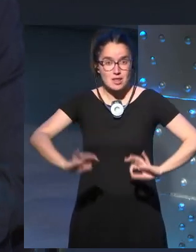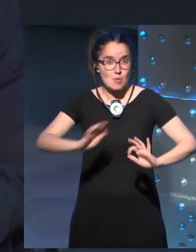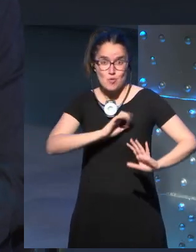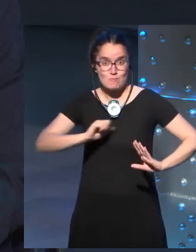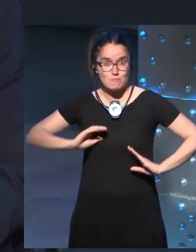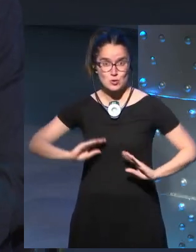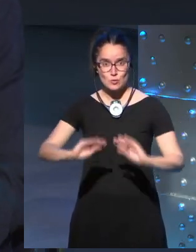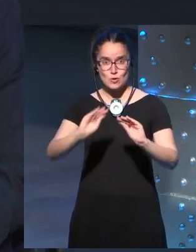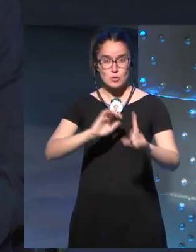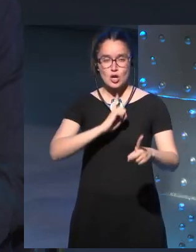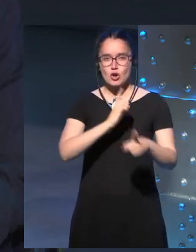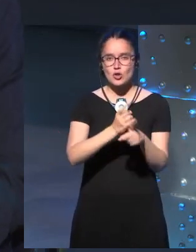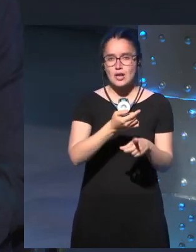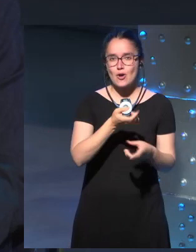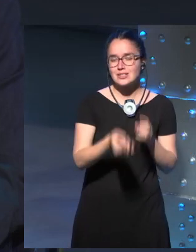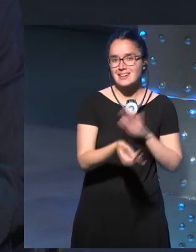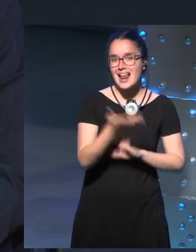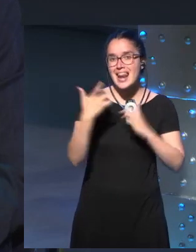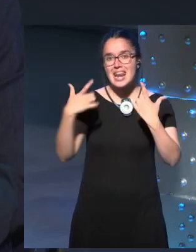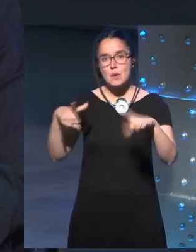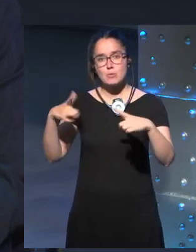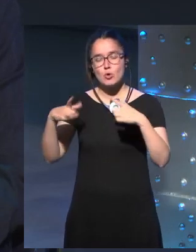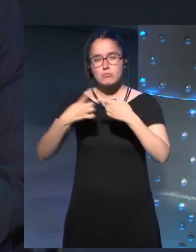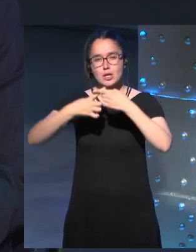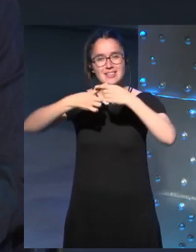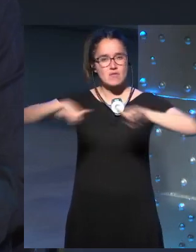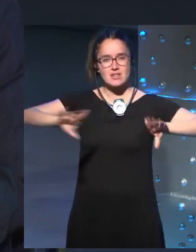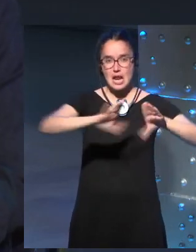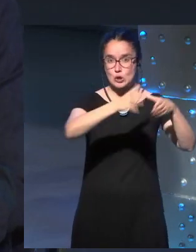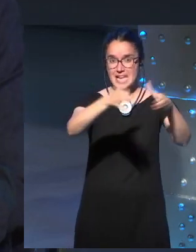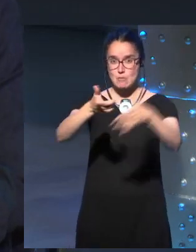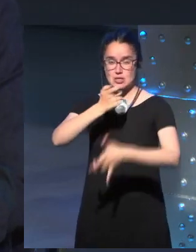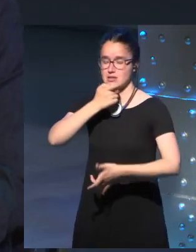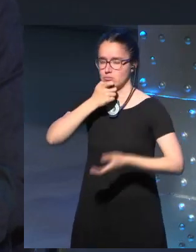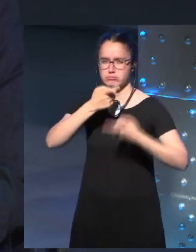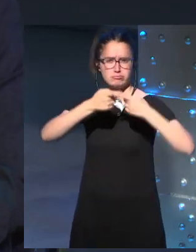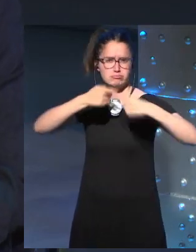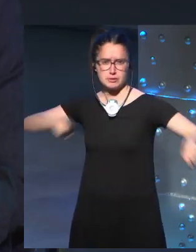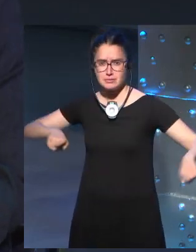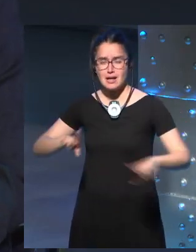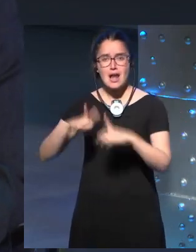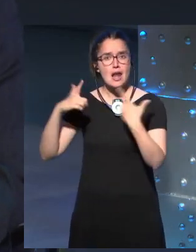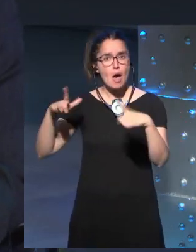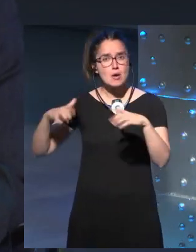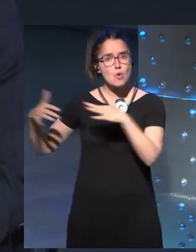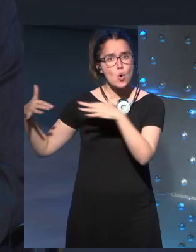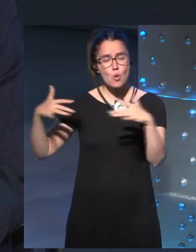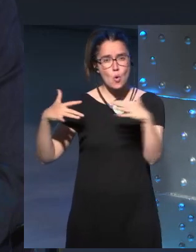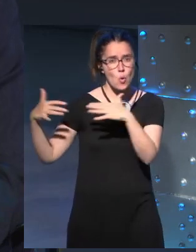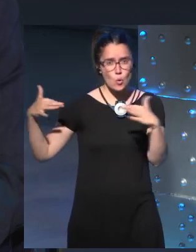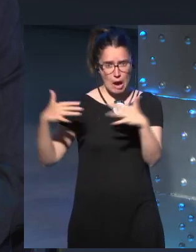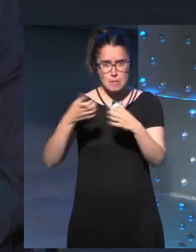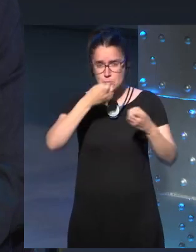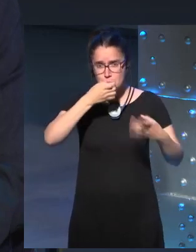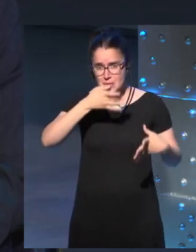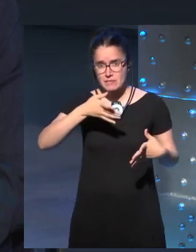very particular style. Because against of what we could think, Liverpool was very different compared to the rest of the British